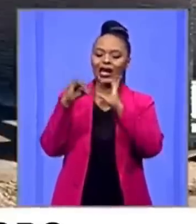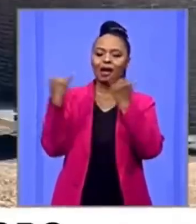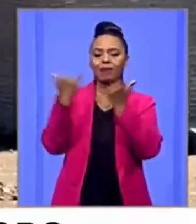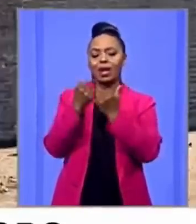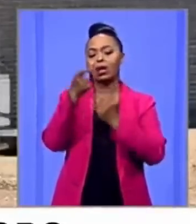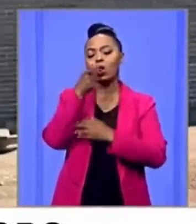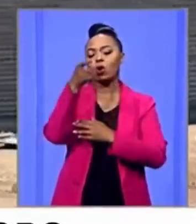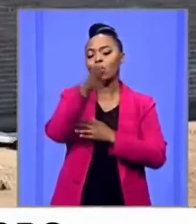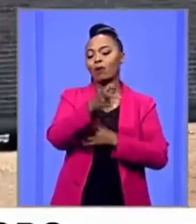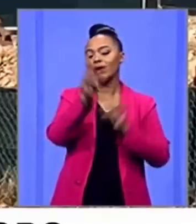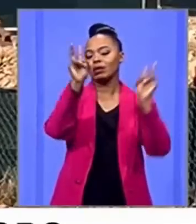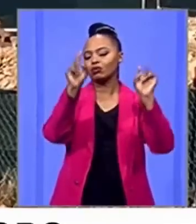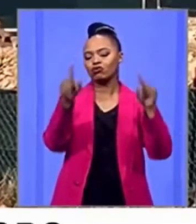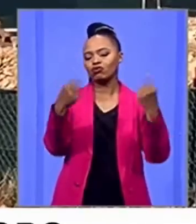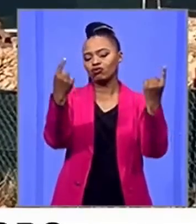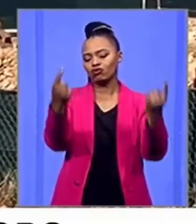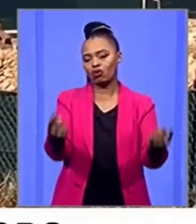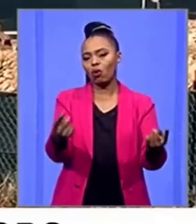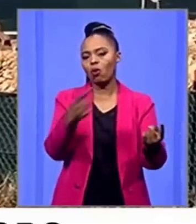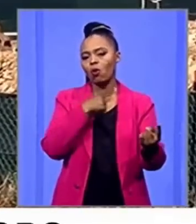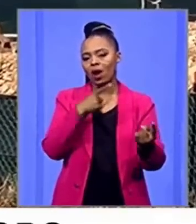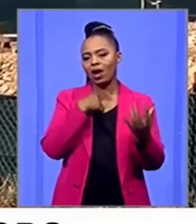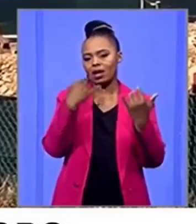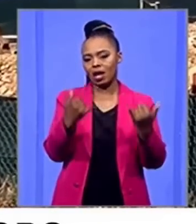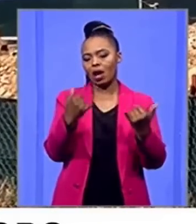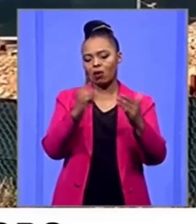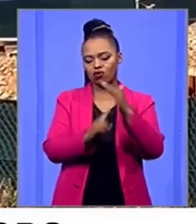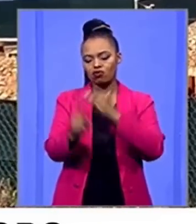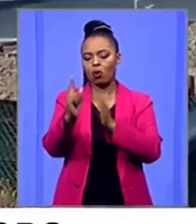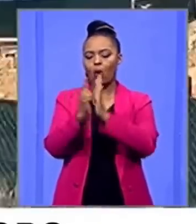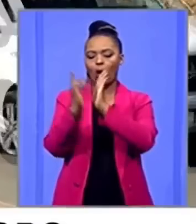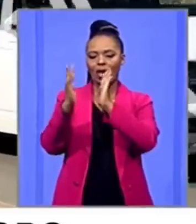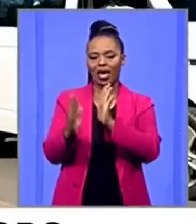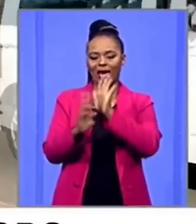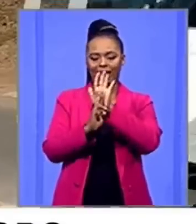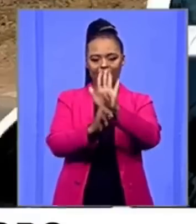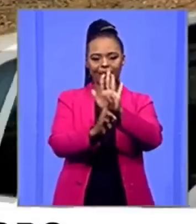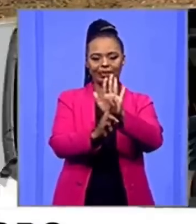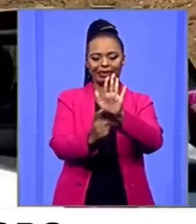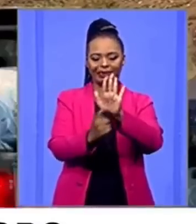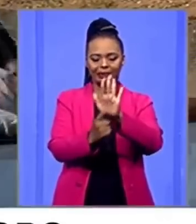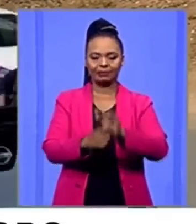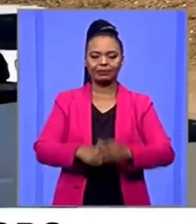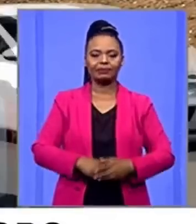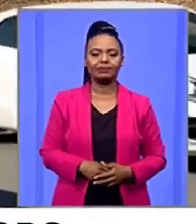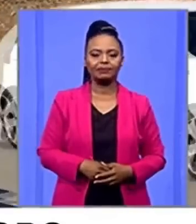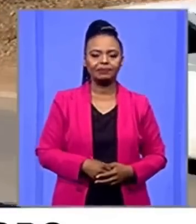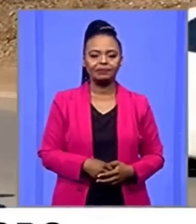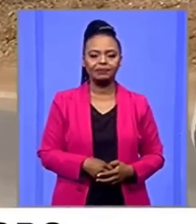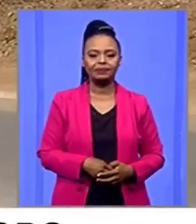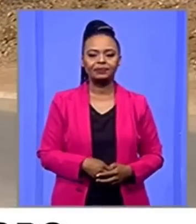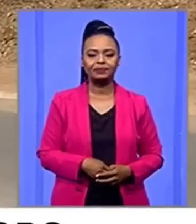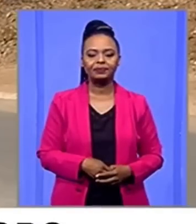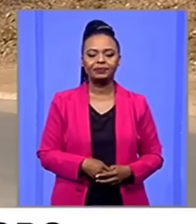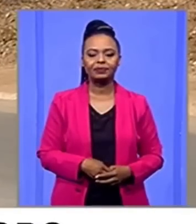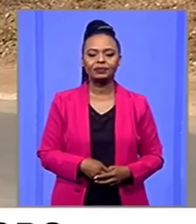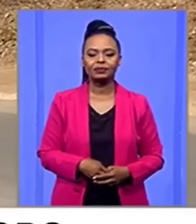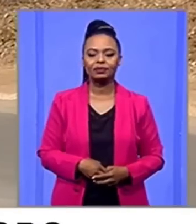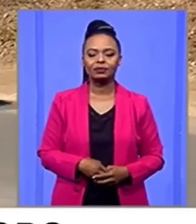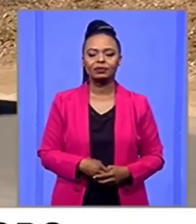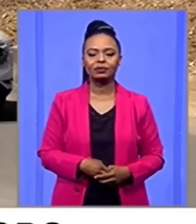go ikarabela mo lebakeng le ka ge taba ye e le ka diatleng tša boramolao ba bona. Na ke Koketšo Motau wa ditaba tša